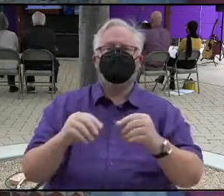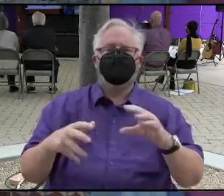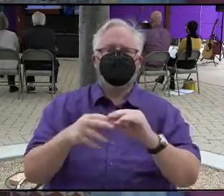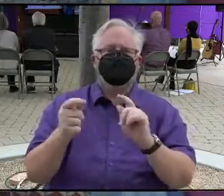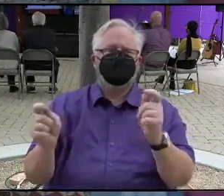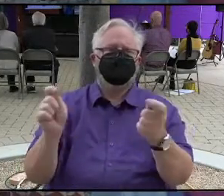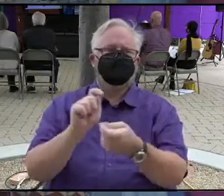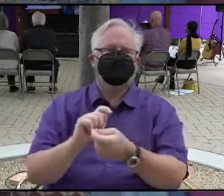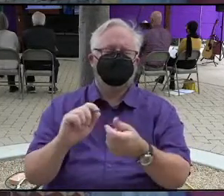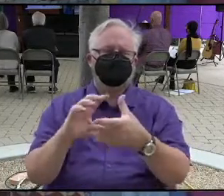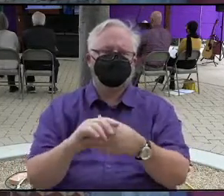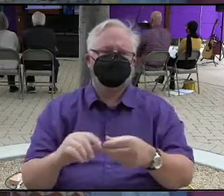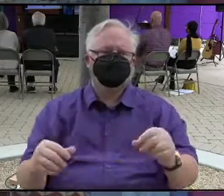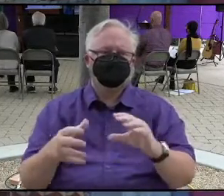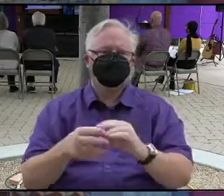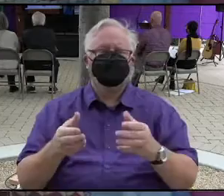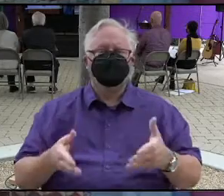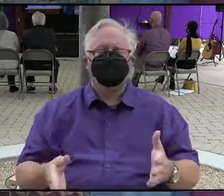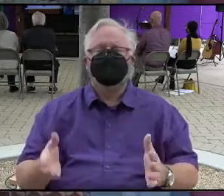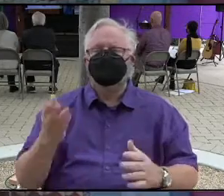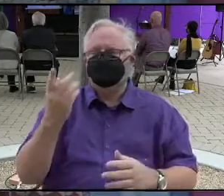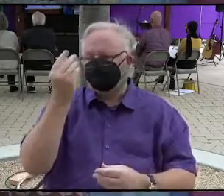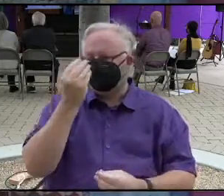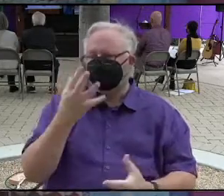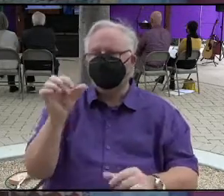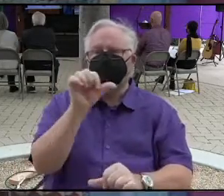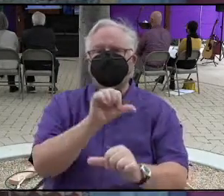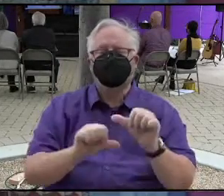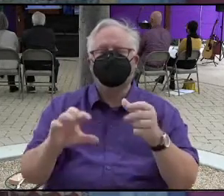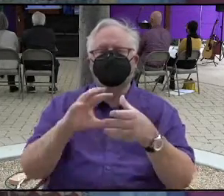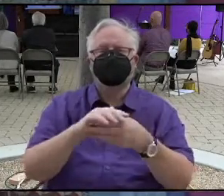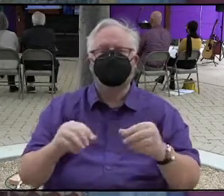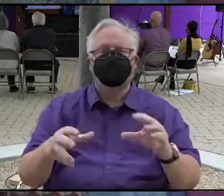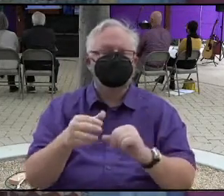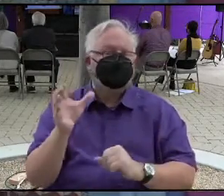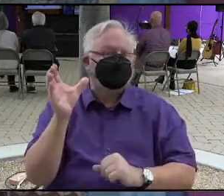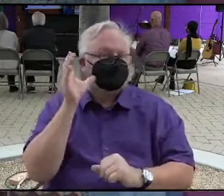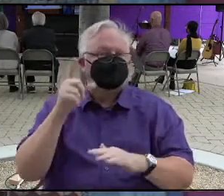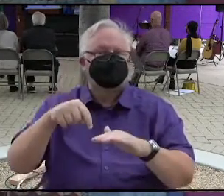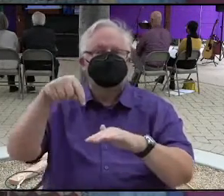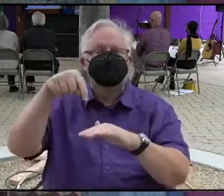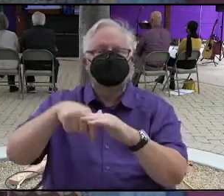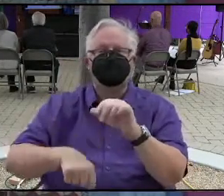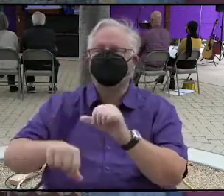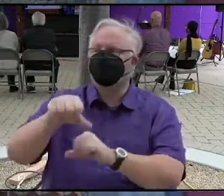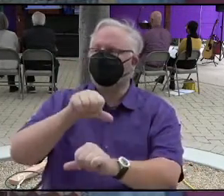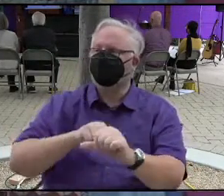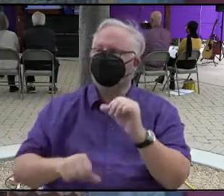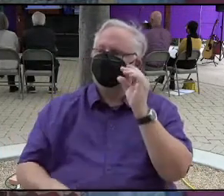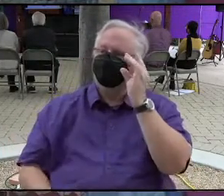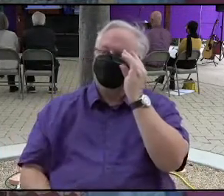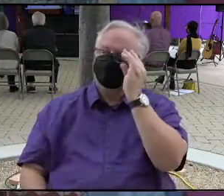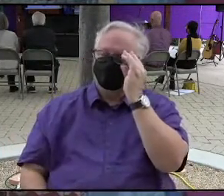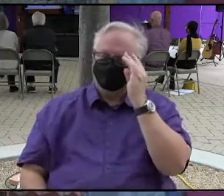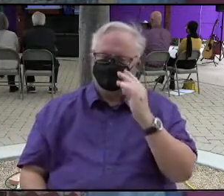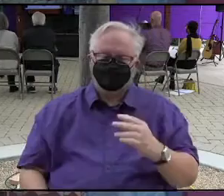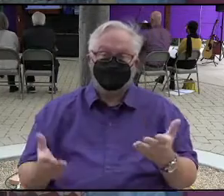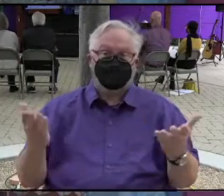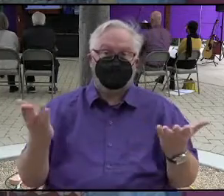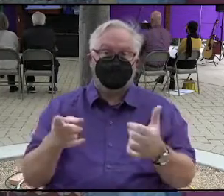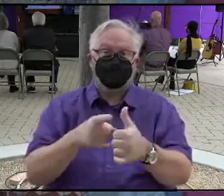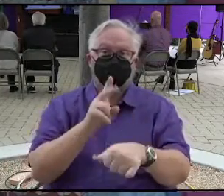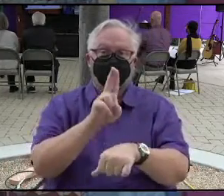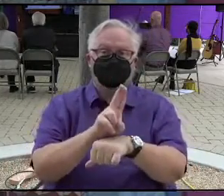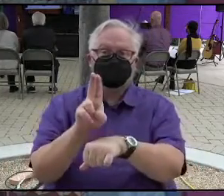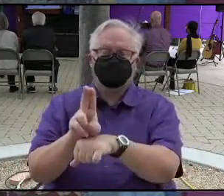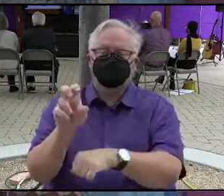them. Let's tell each other our stories and listen deeply to each other. Here at First UU